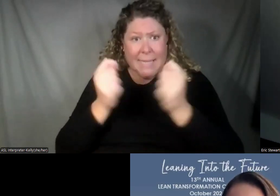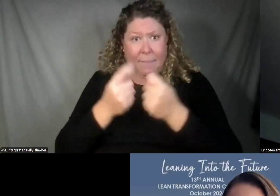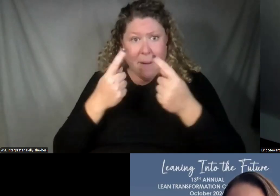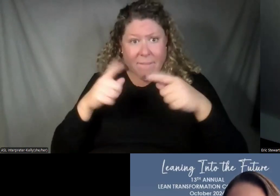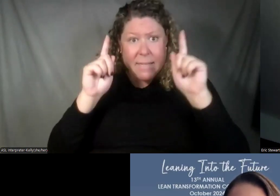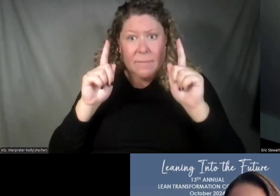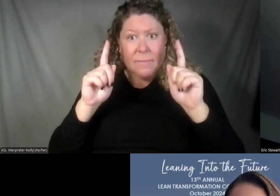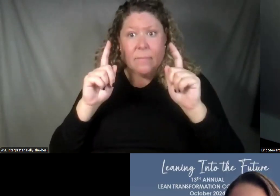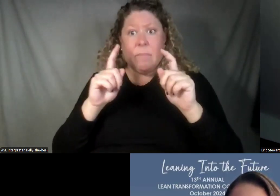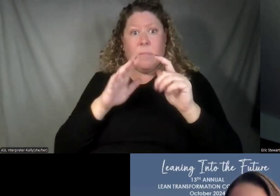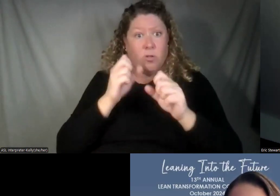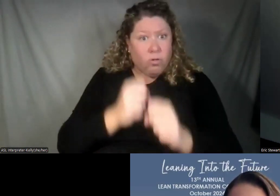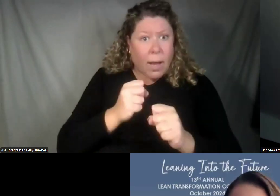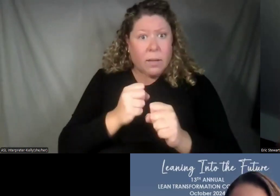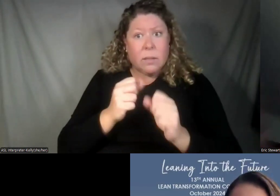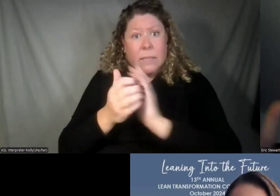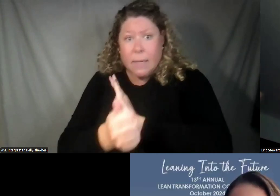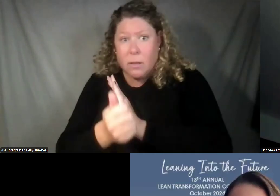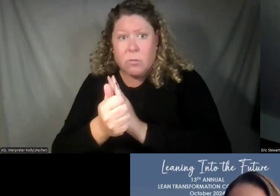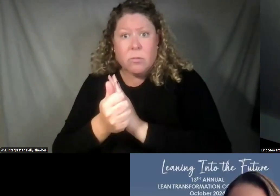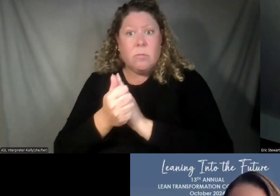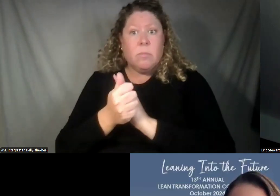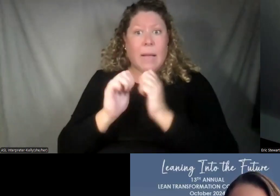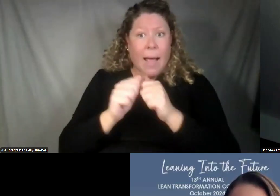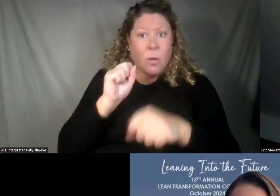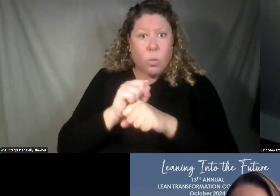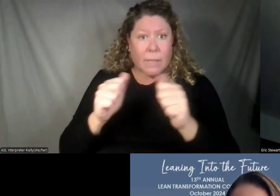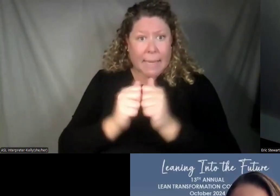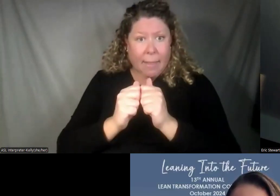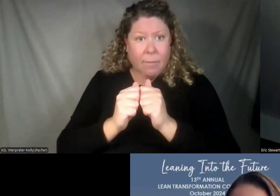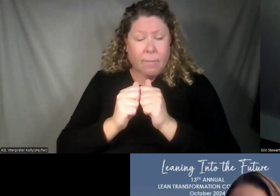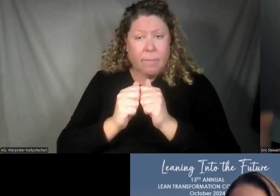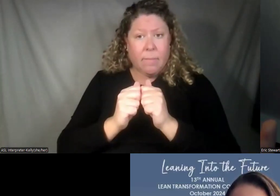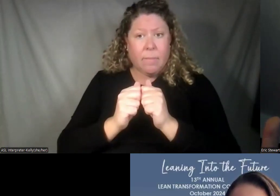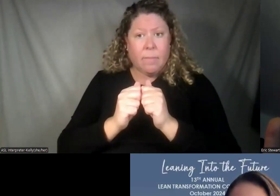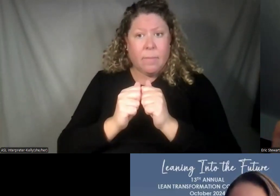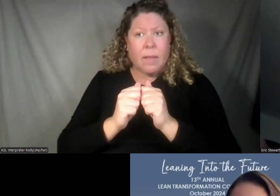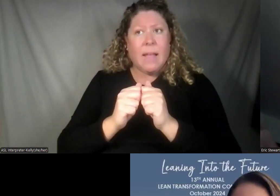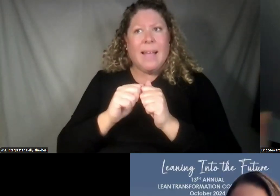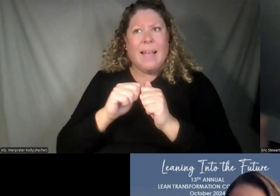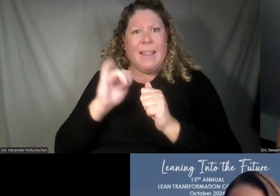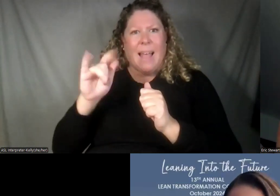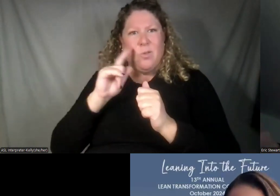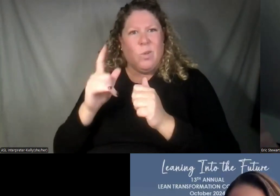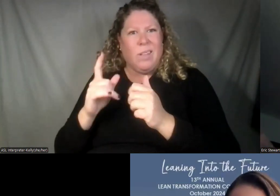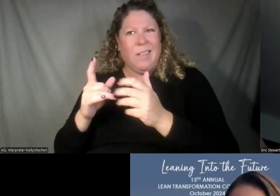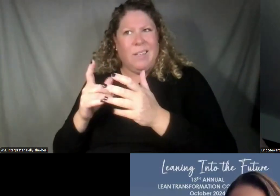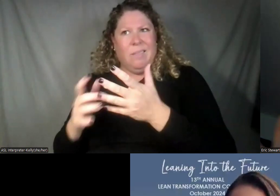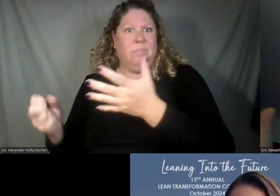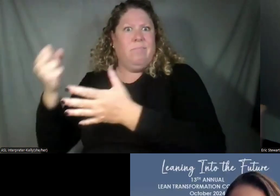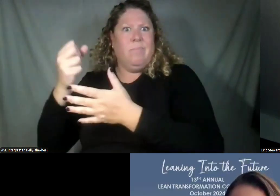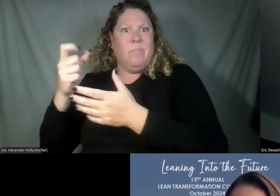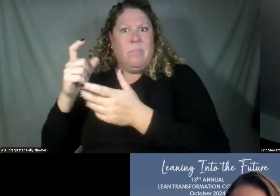work together? Um, that work in Agile has really bubbled up to the top. And I see this as kind